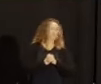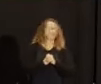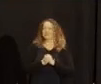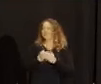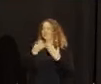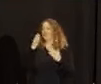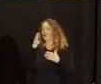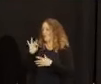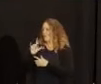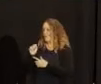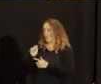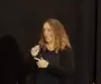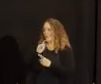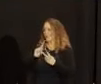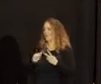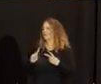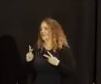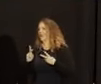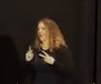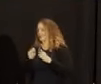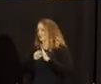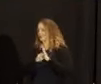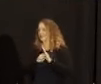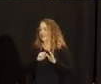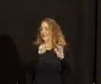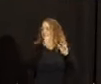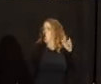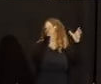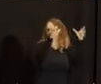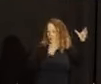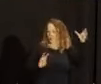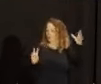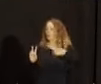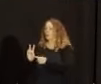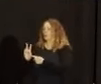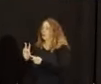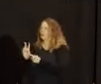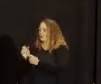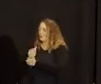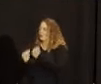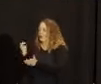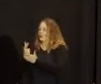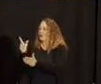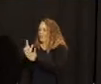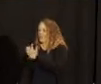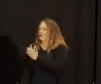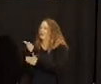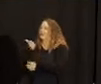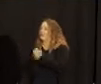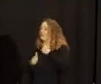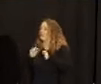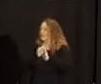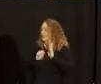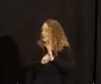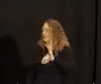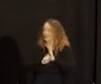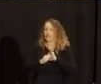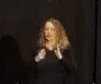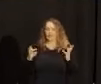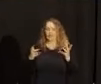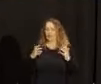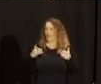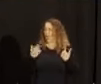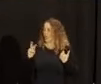And Florida was the second state out of 10 states that went on to pass legislation like that. In every state, it was young people